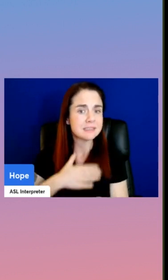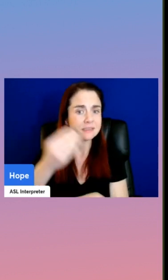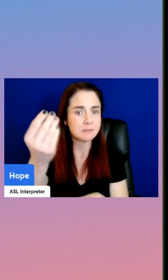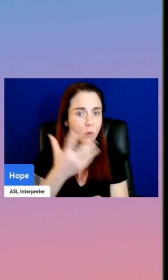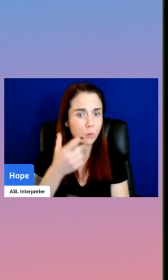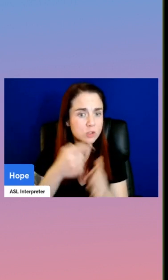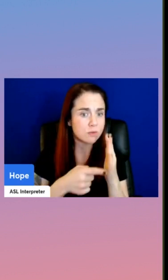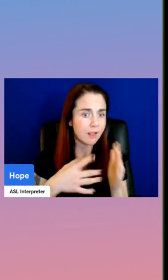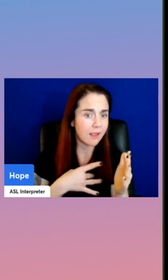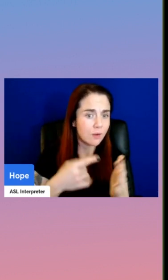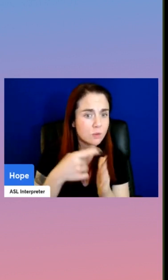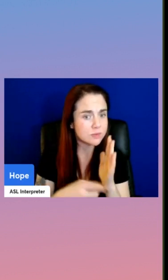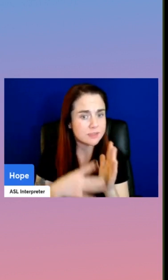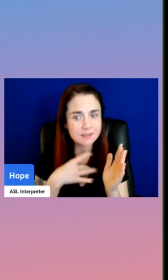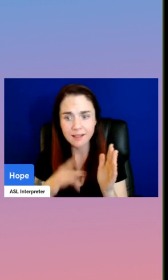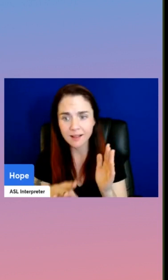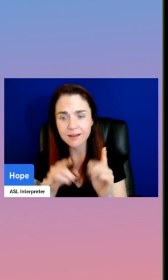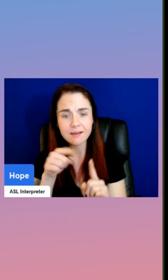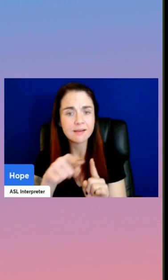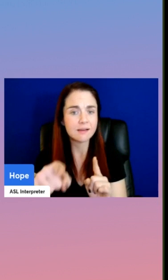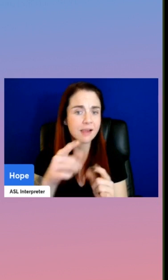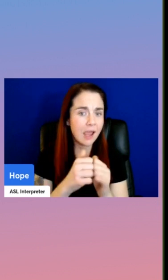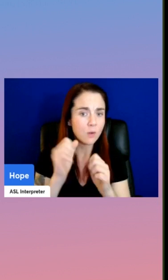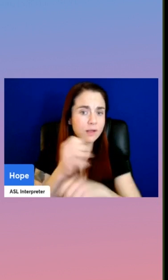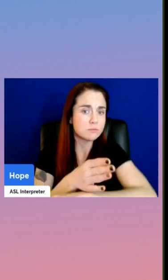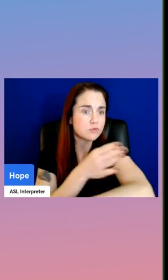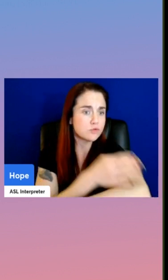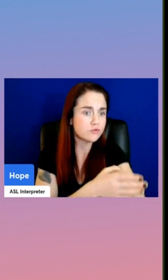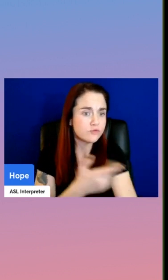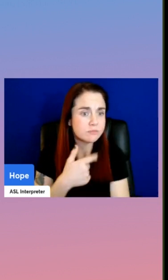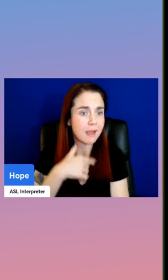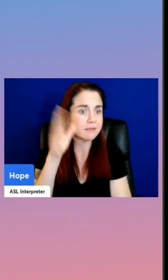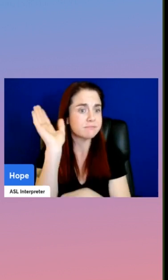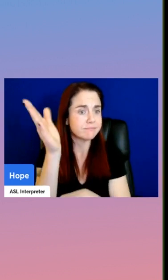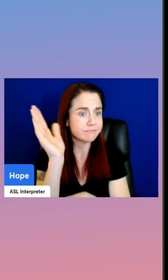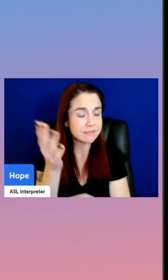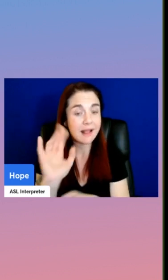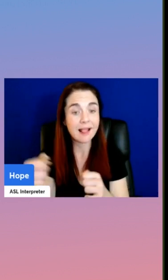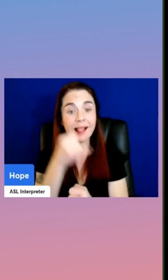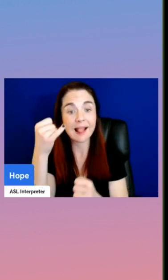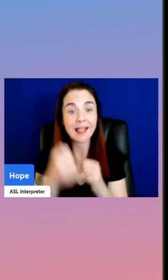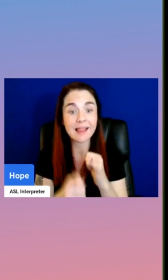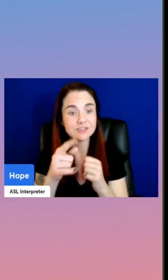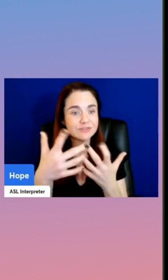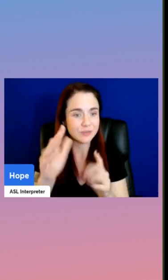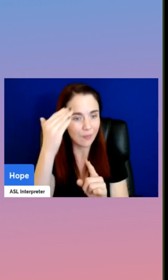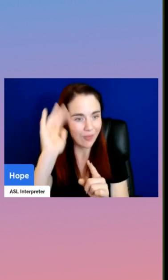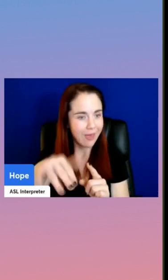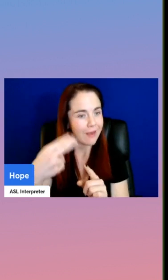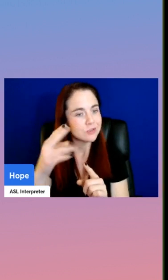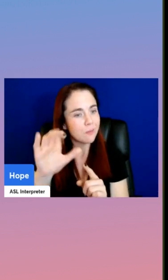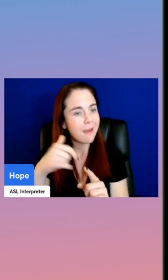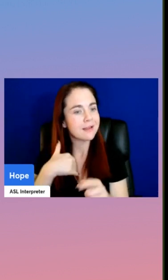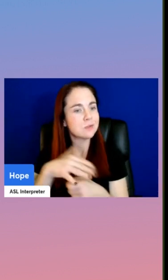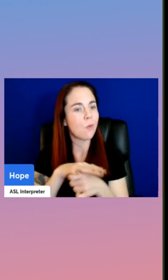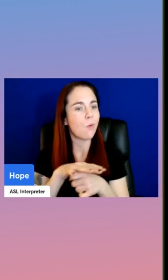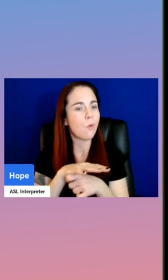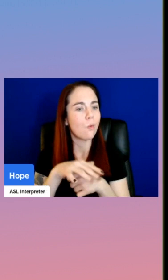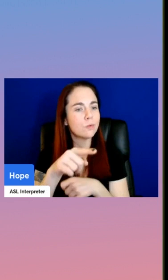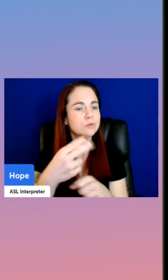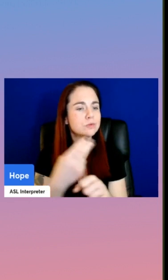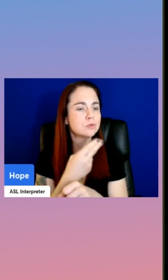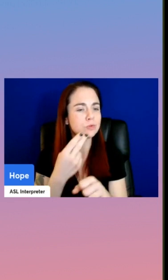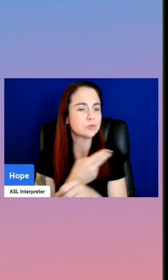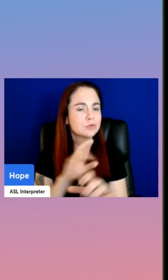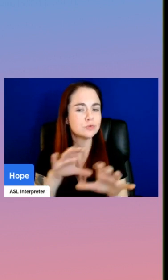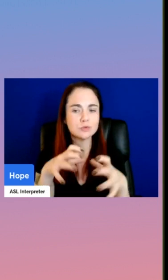liked, what you didn't like, things that can be improved on my speech. And last thing is, as you know, HashiCorp has local user groups, so I added a small link for you to be